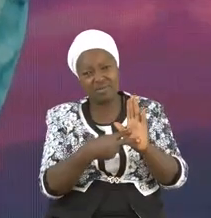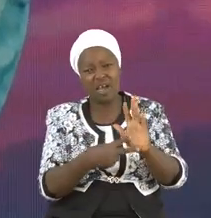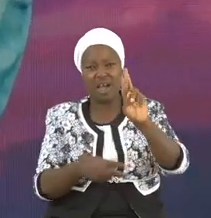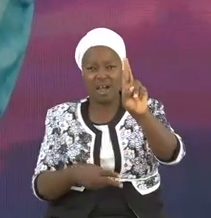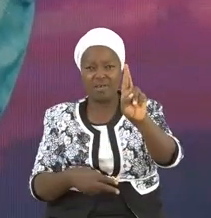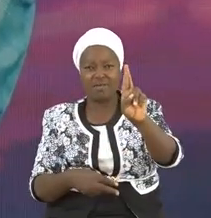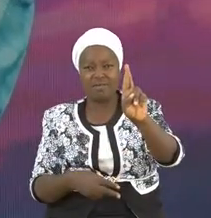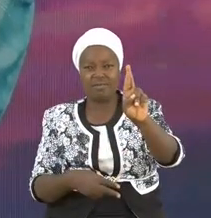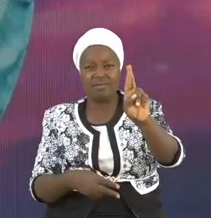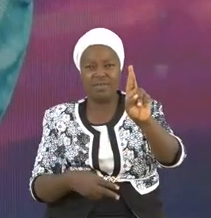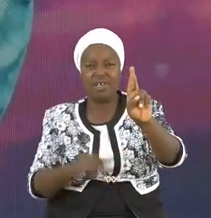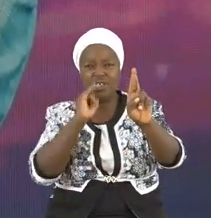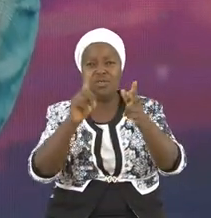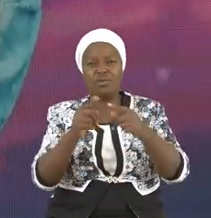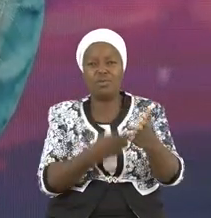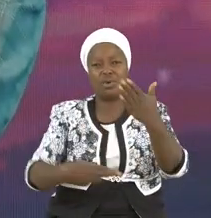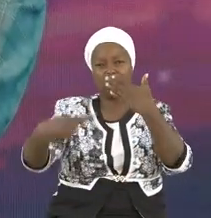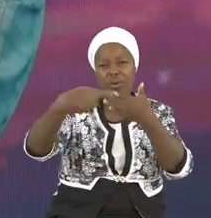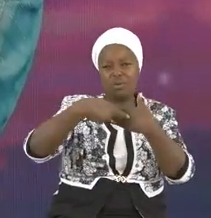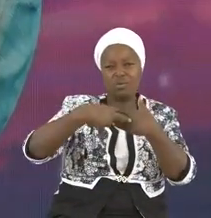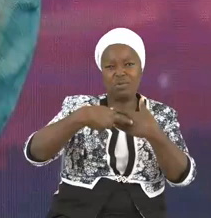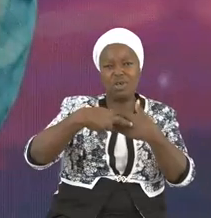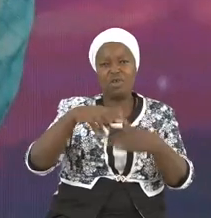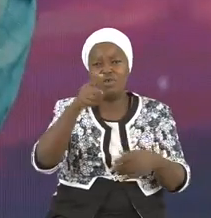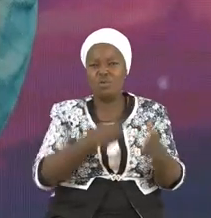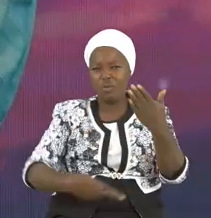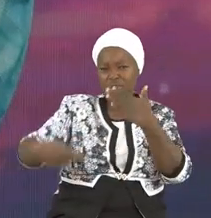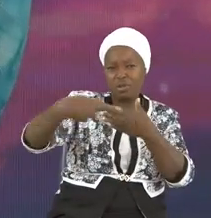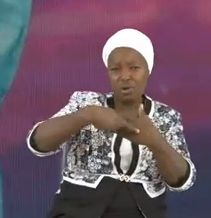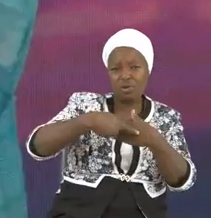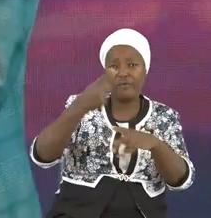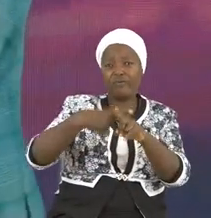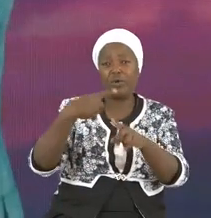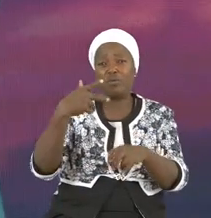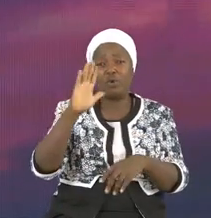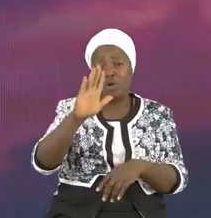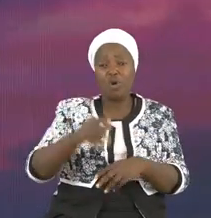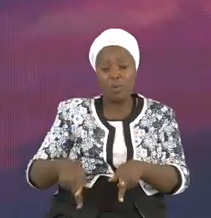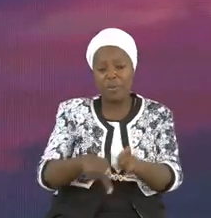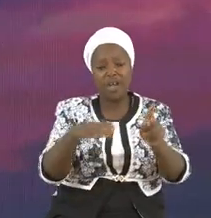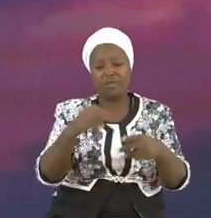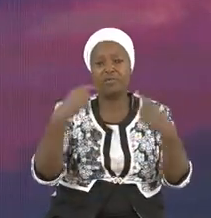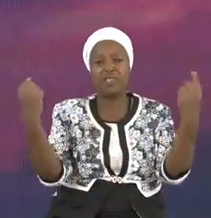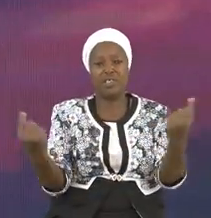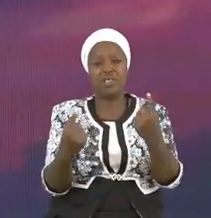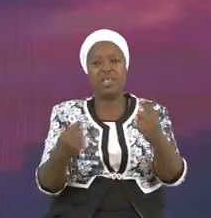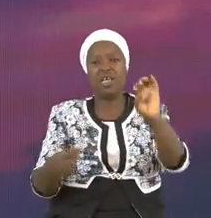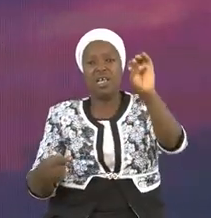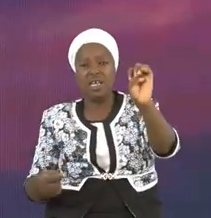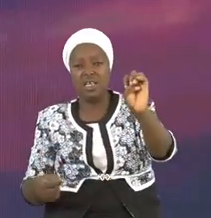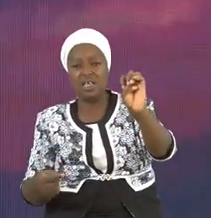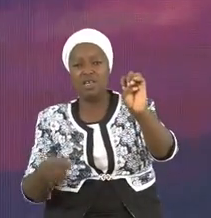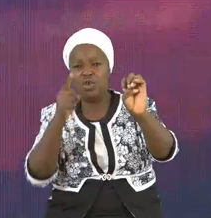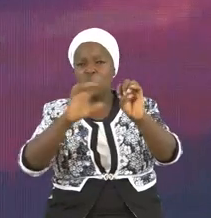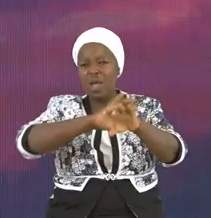It's a return. You return from your path of sin. E, you empty your life